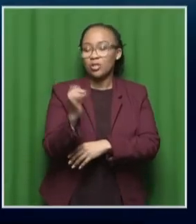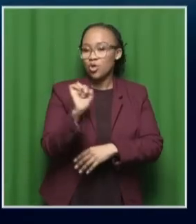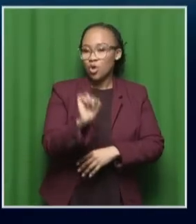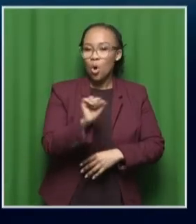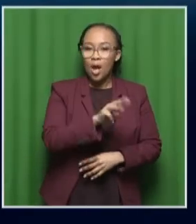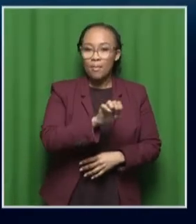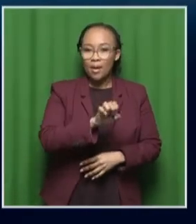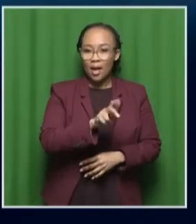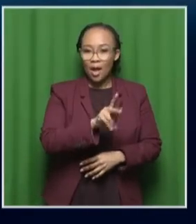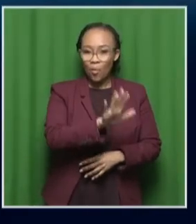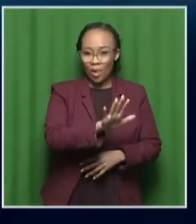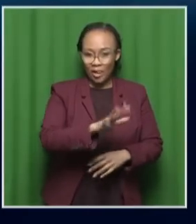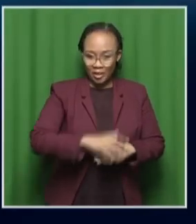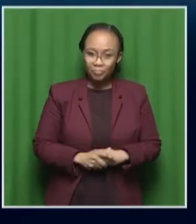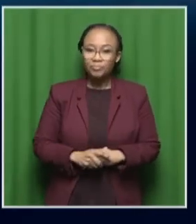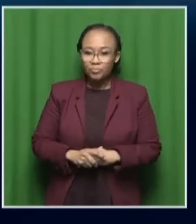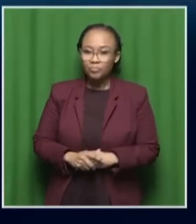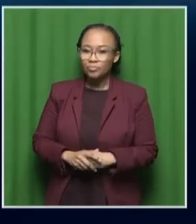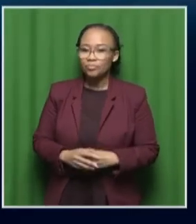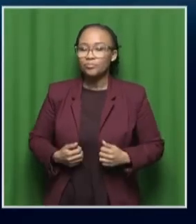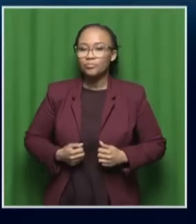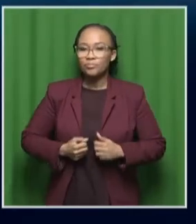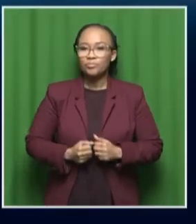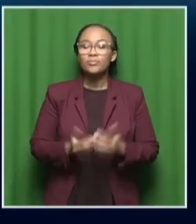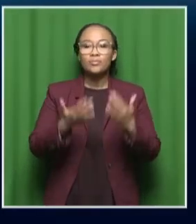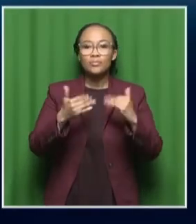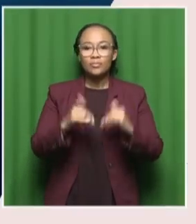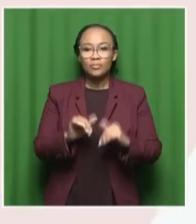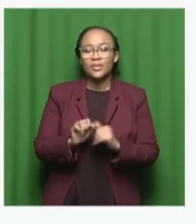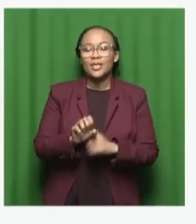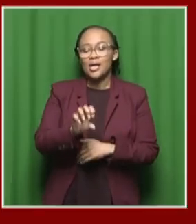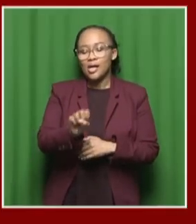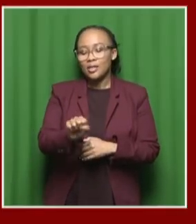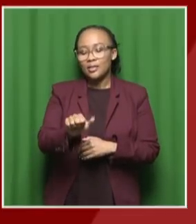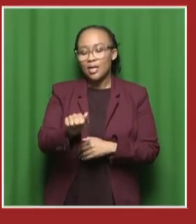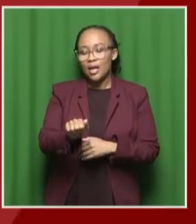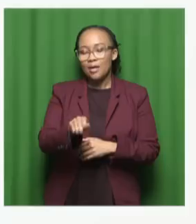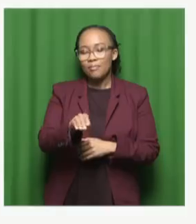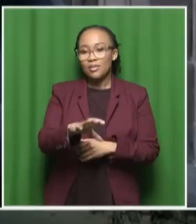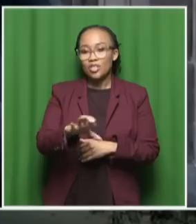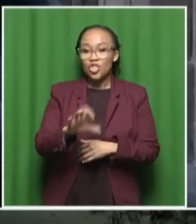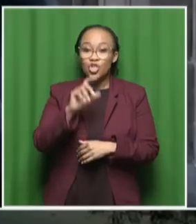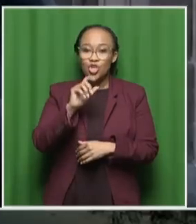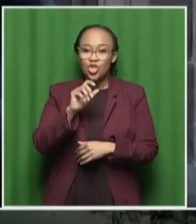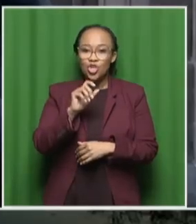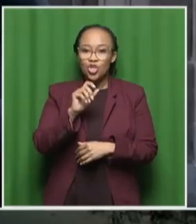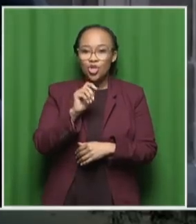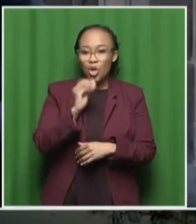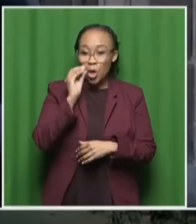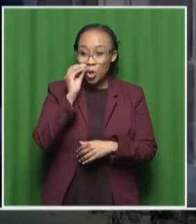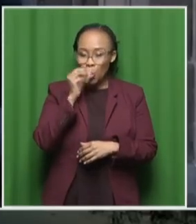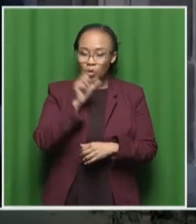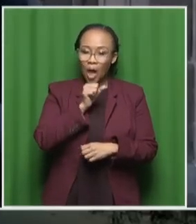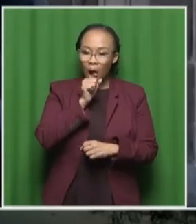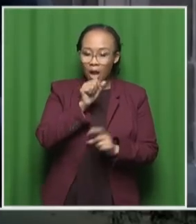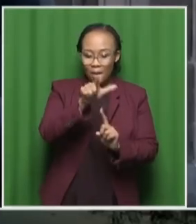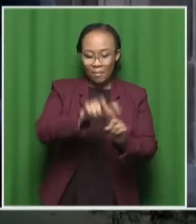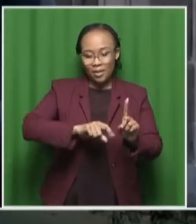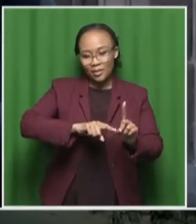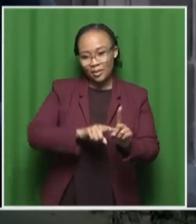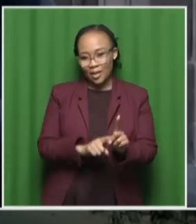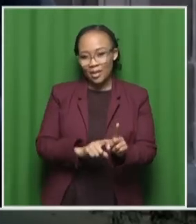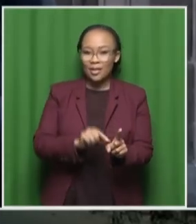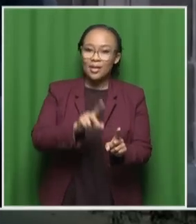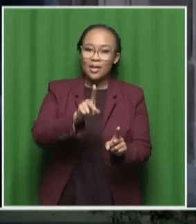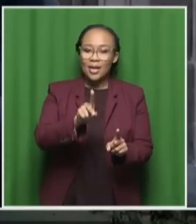Well, for more on this story, let's take you now to SABC News reporter Canny Maphanga, who will be watching this for us. Canny, good morning.